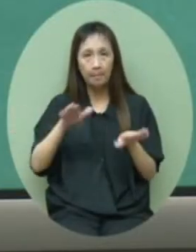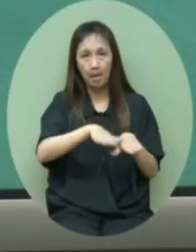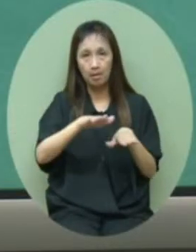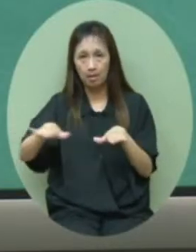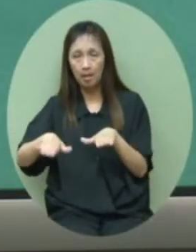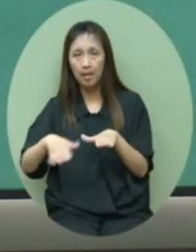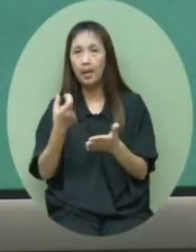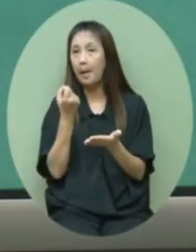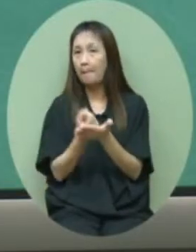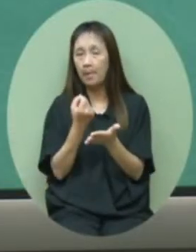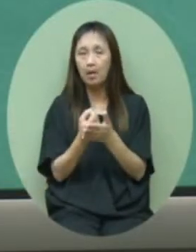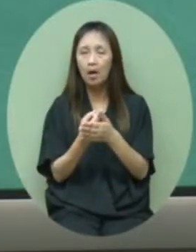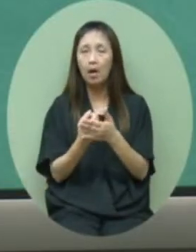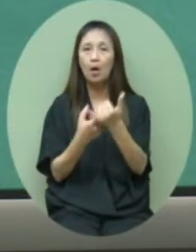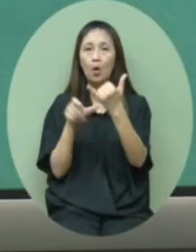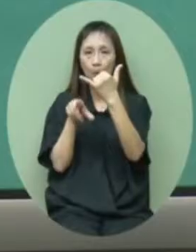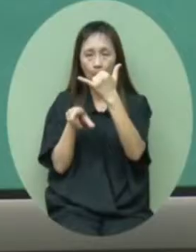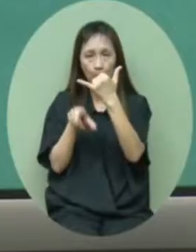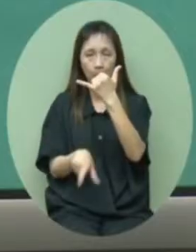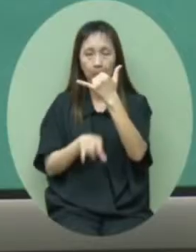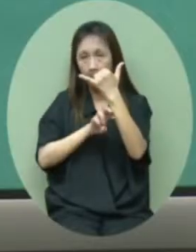and parking discounts.